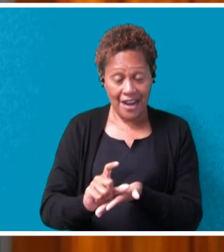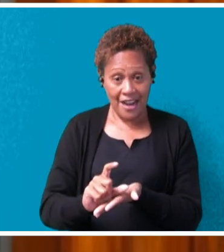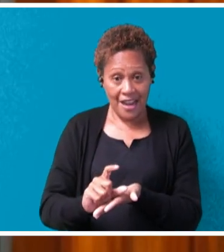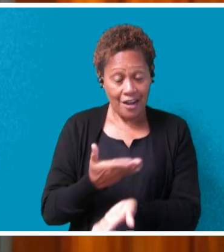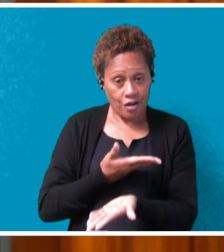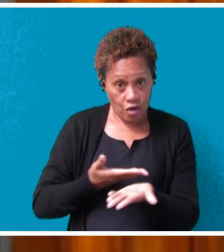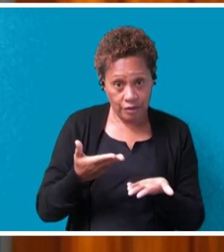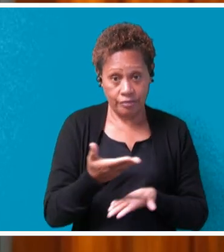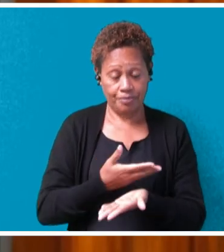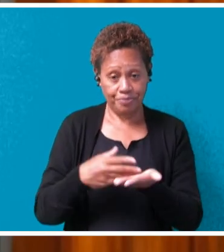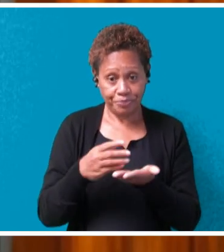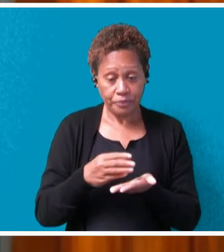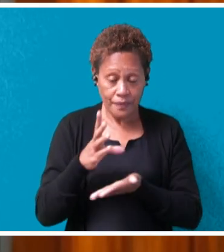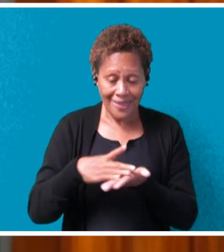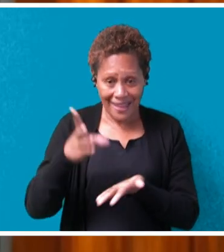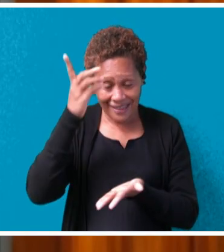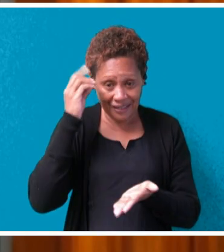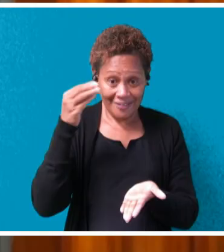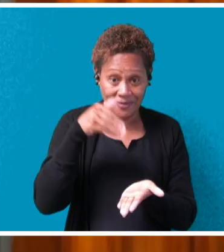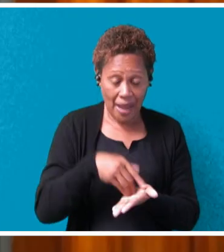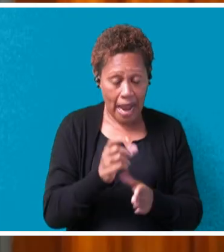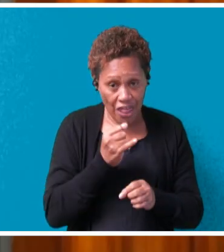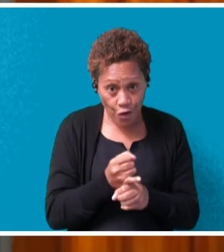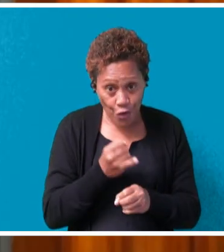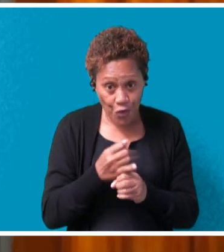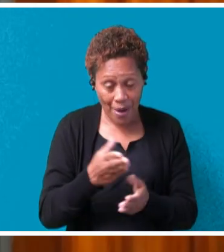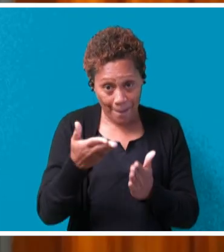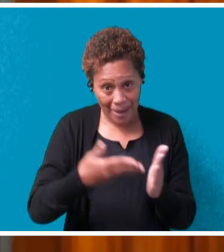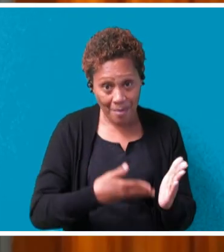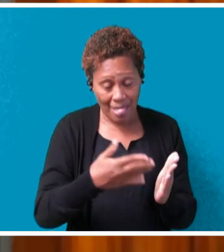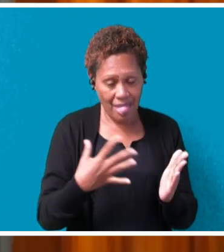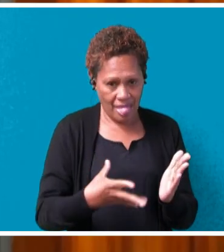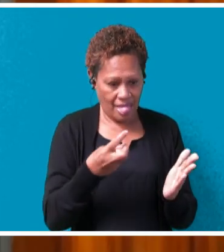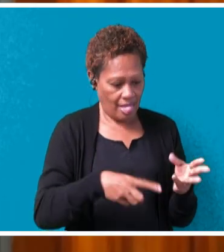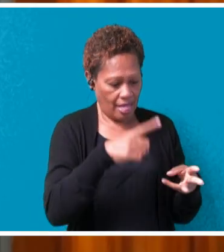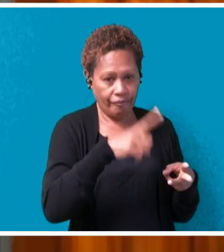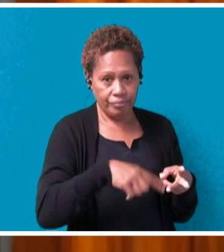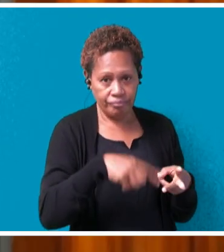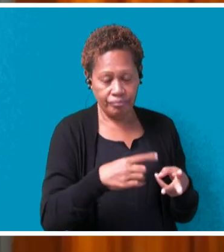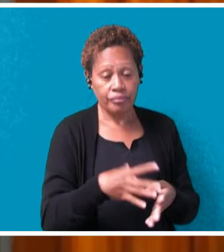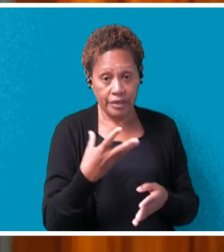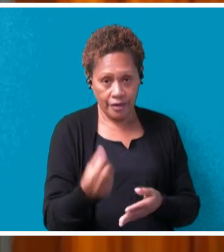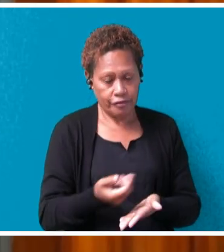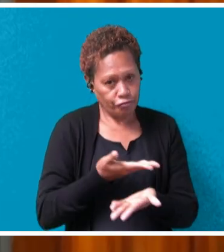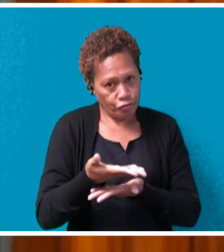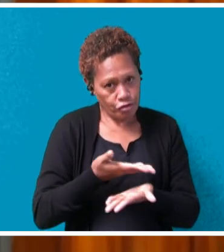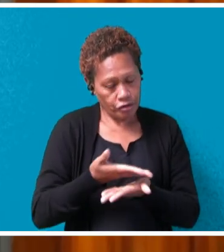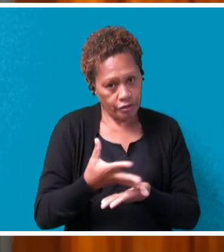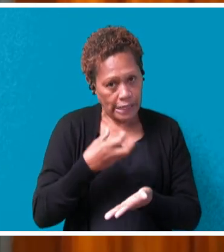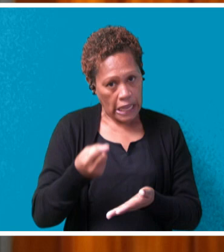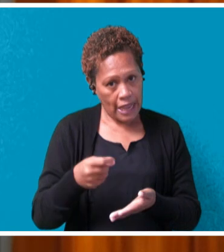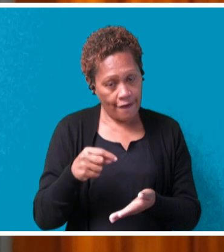the Education Bill, Criminal Records Bill, and the National Referendum Bills. These consultations are more than